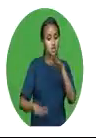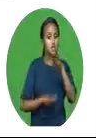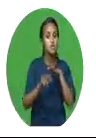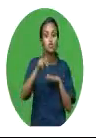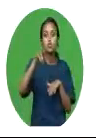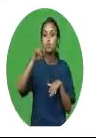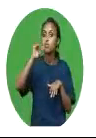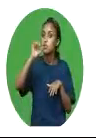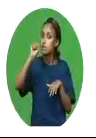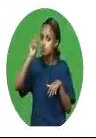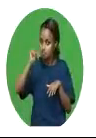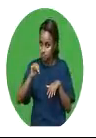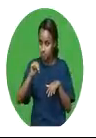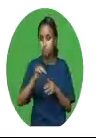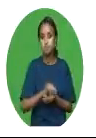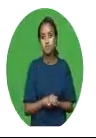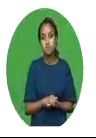prism.